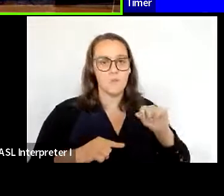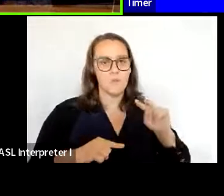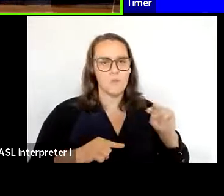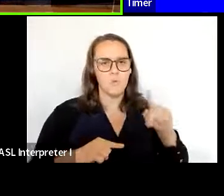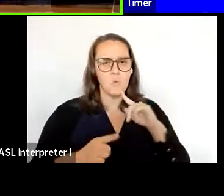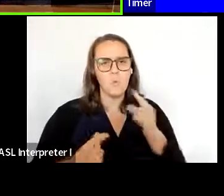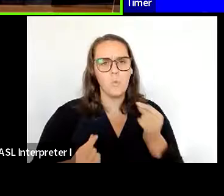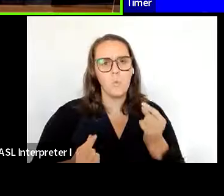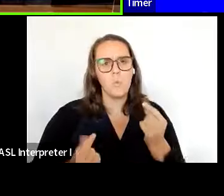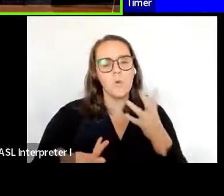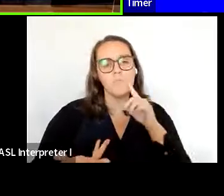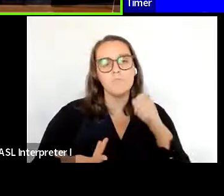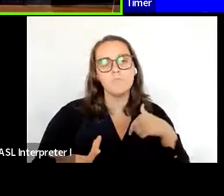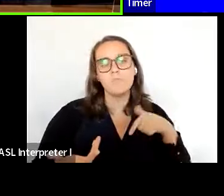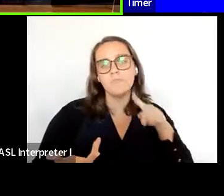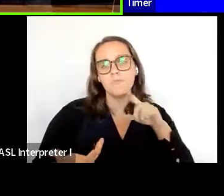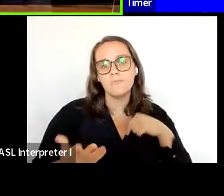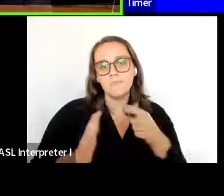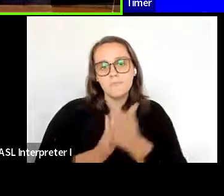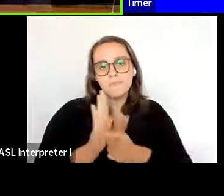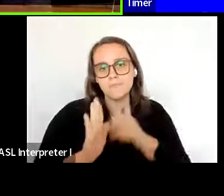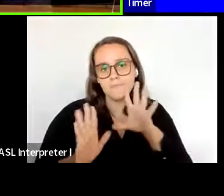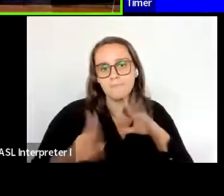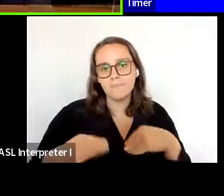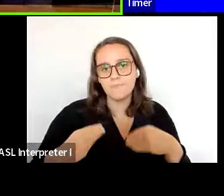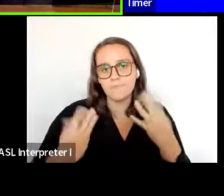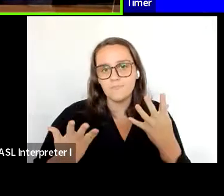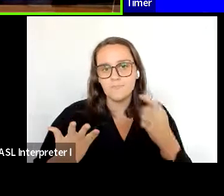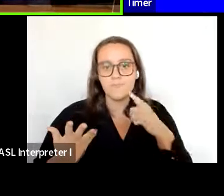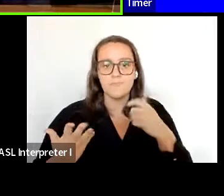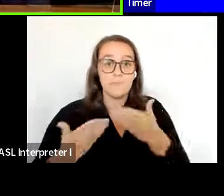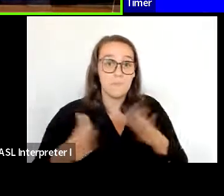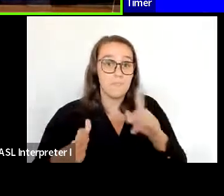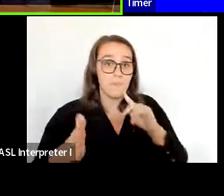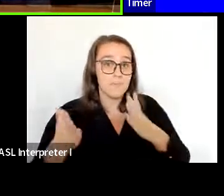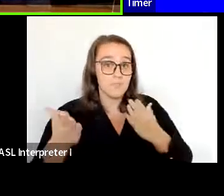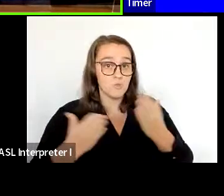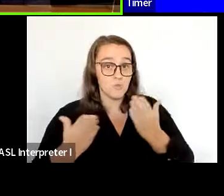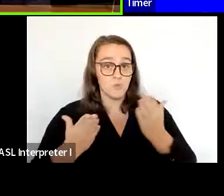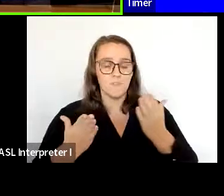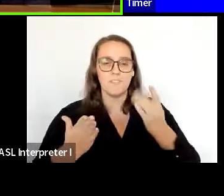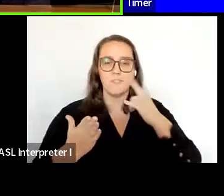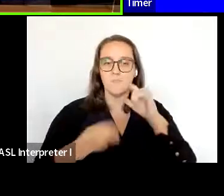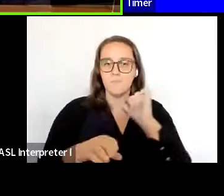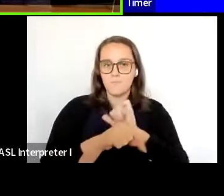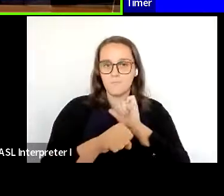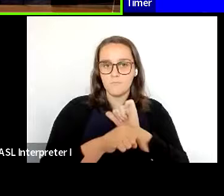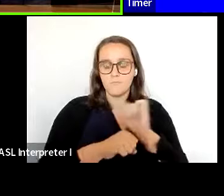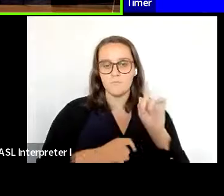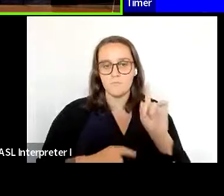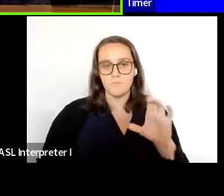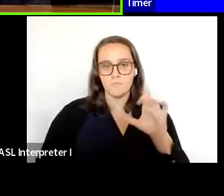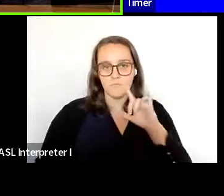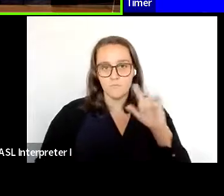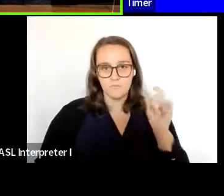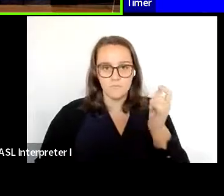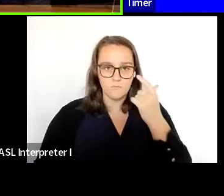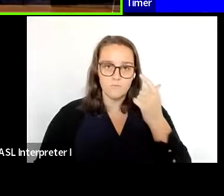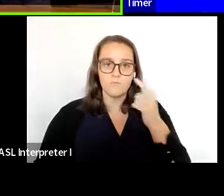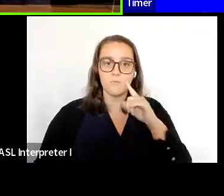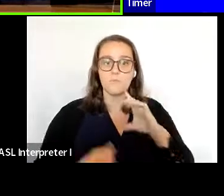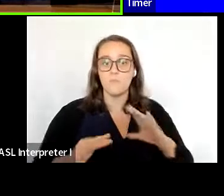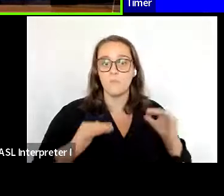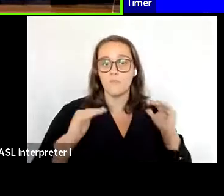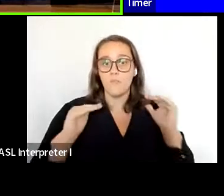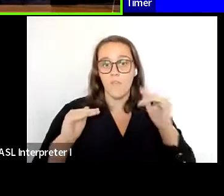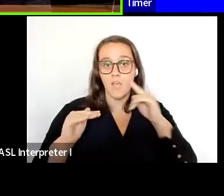do? This legislation would provide the public servants who work for district government with enhanced paid